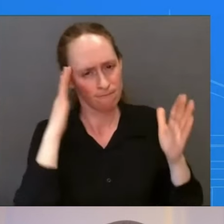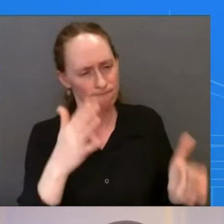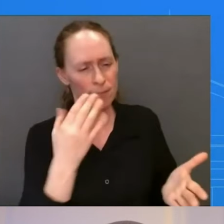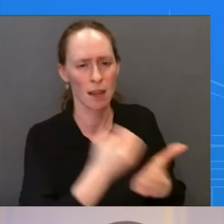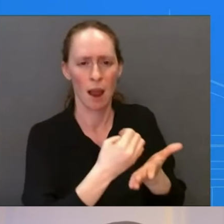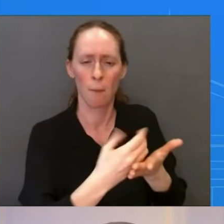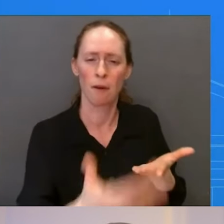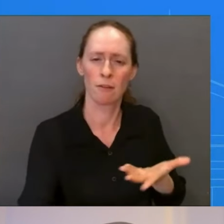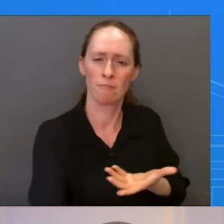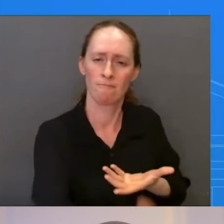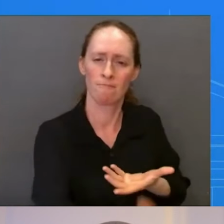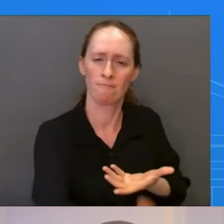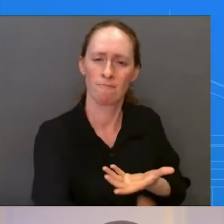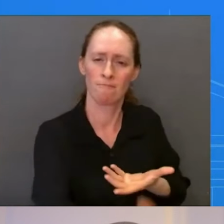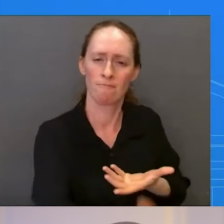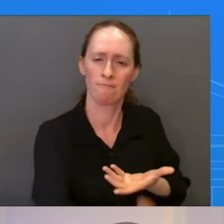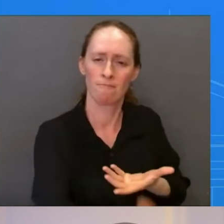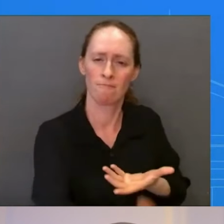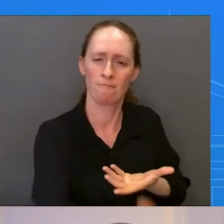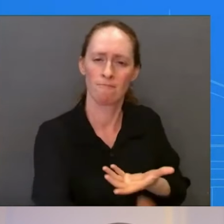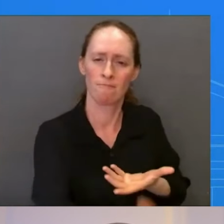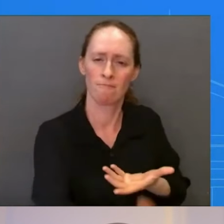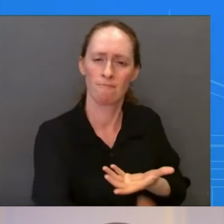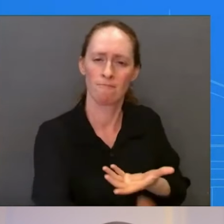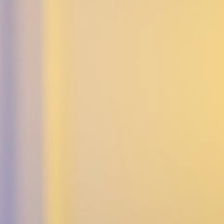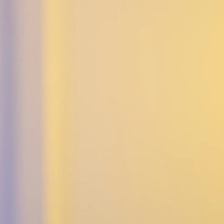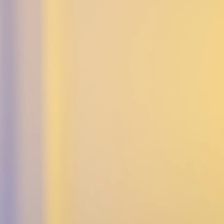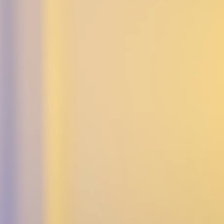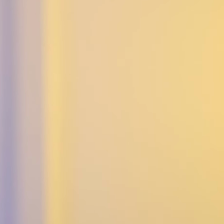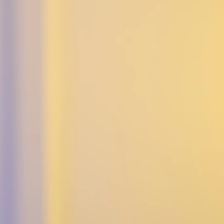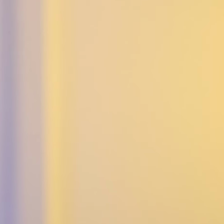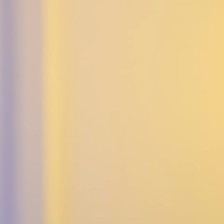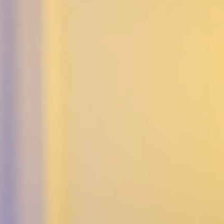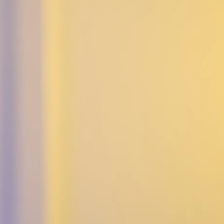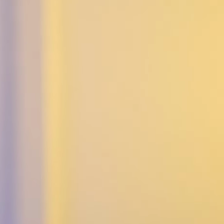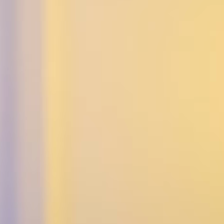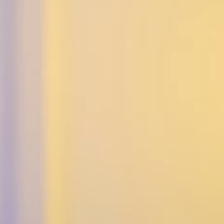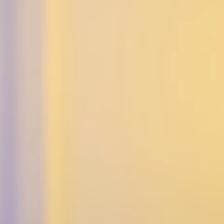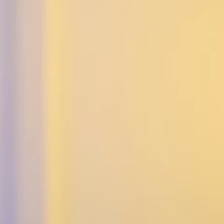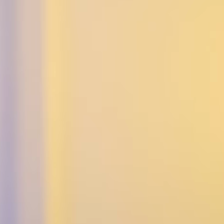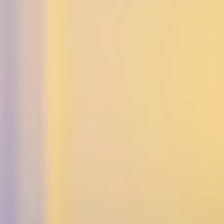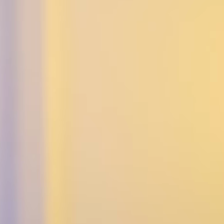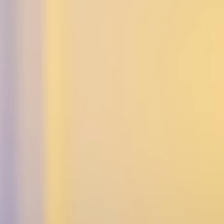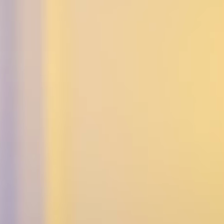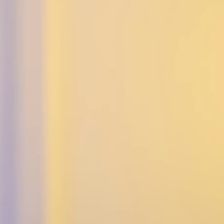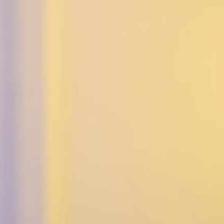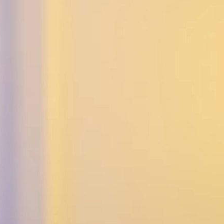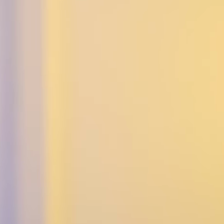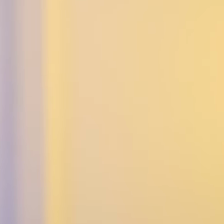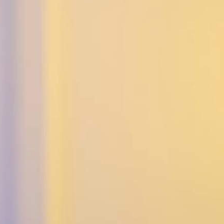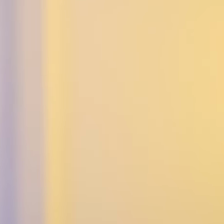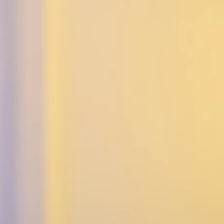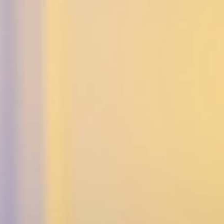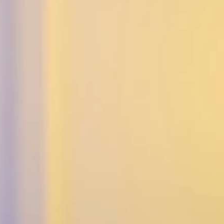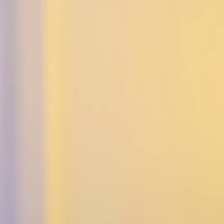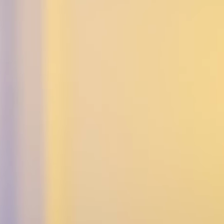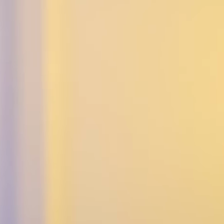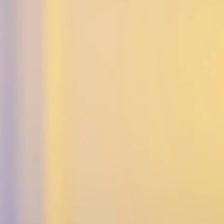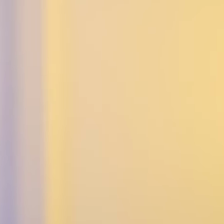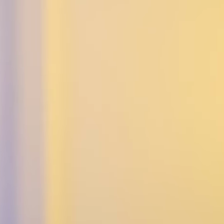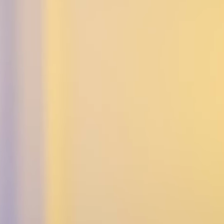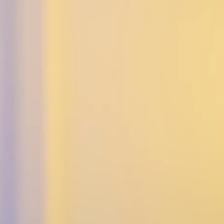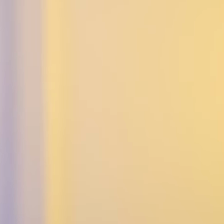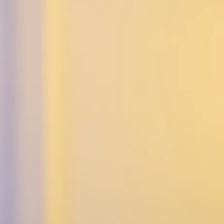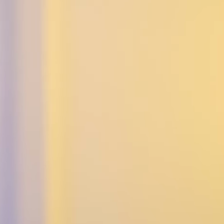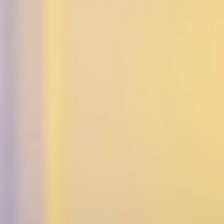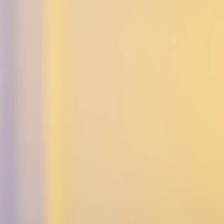she goes, just running off the stage. By the way, Peter Ducey didn't get a question in, and it's amazing. It's all about the little guy. Yeah. You're going to do everything you can to